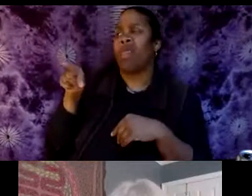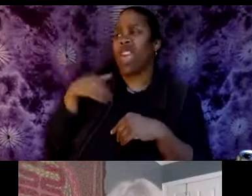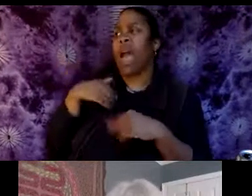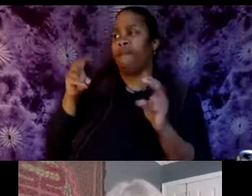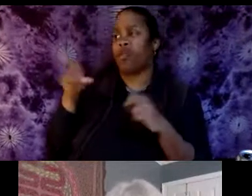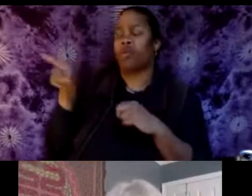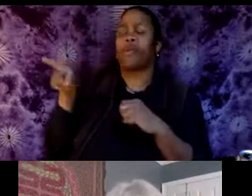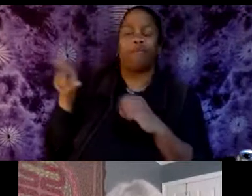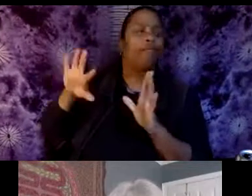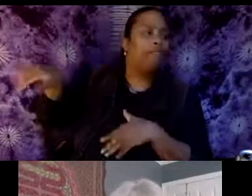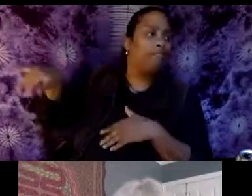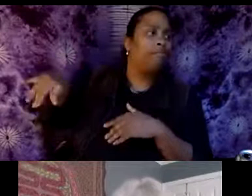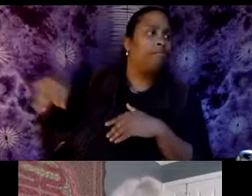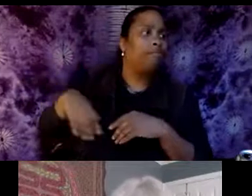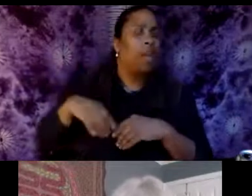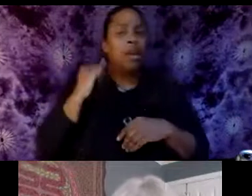like, oh, they've got issues.